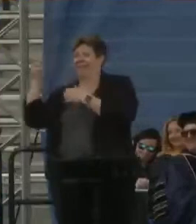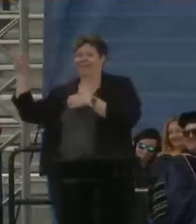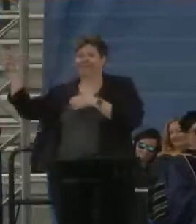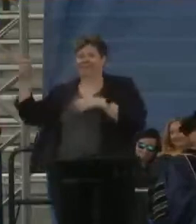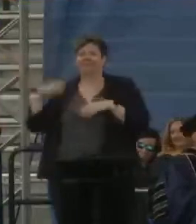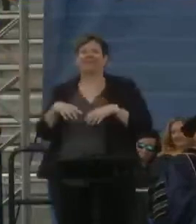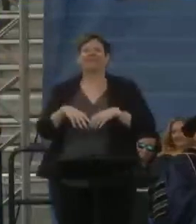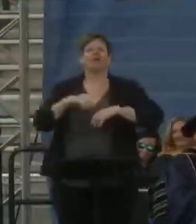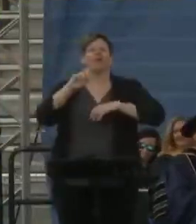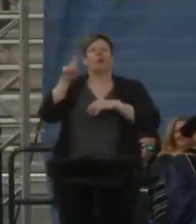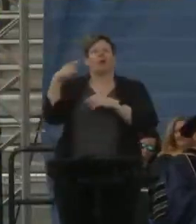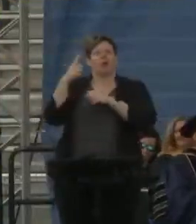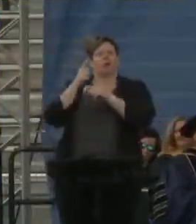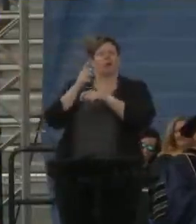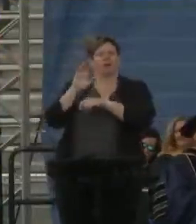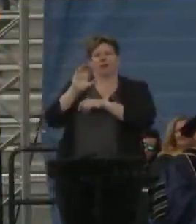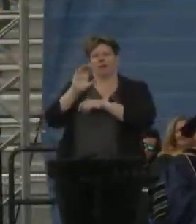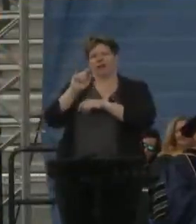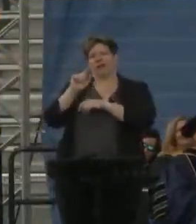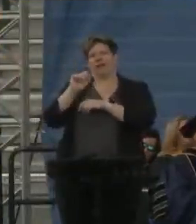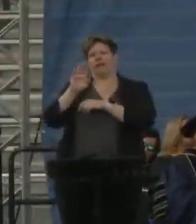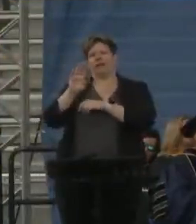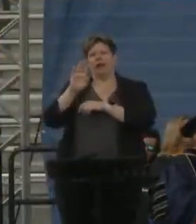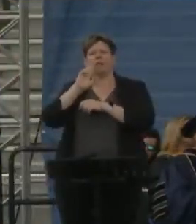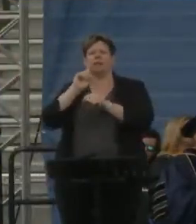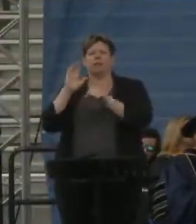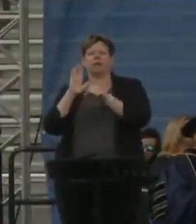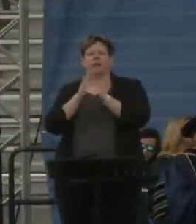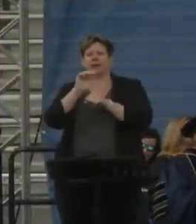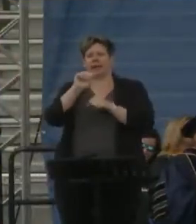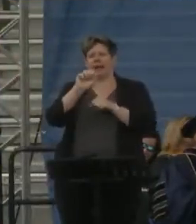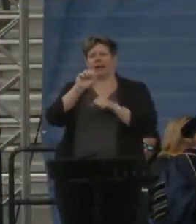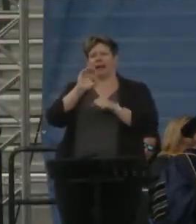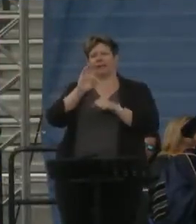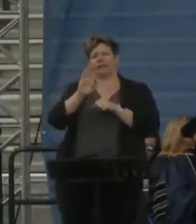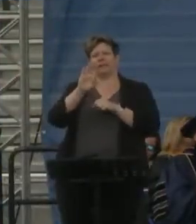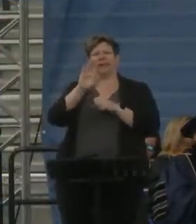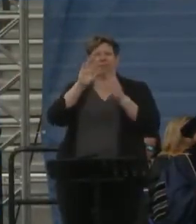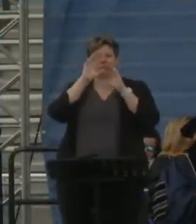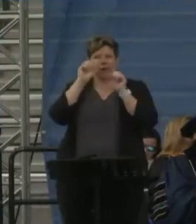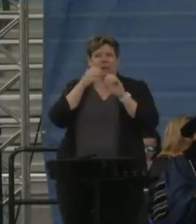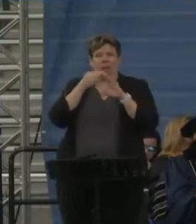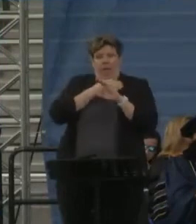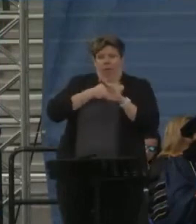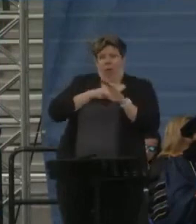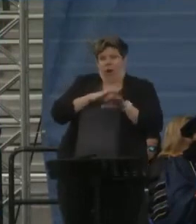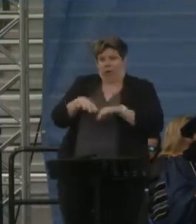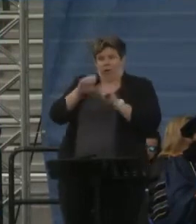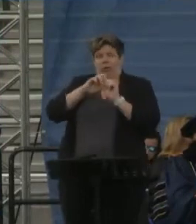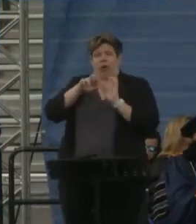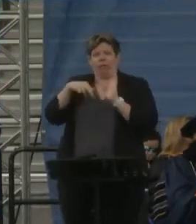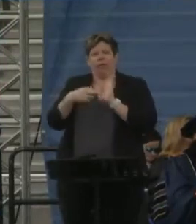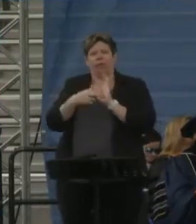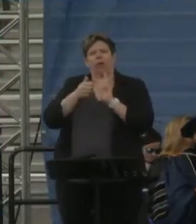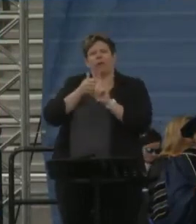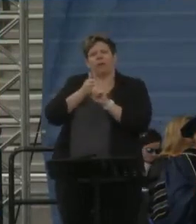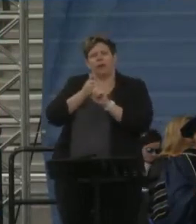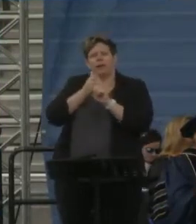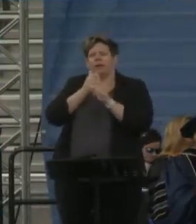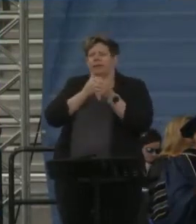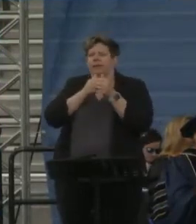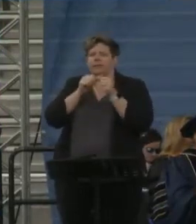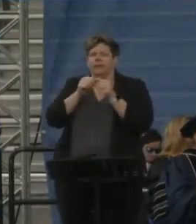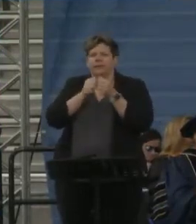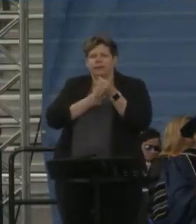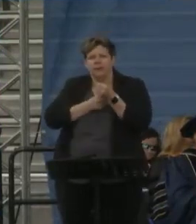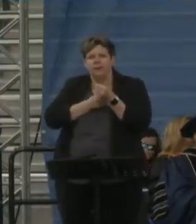and has not only devoted his time to the student body as ASBSU president before me, but continues to advocate